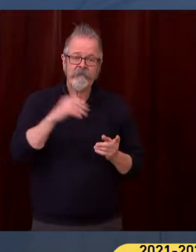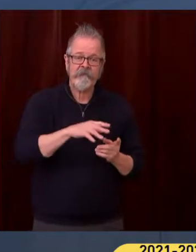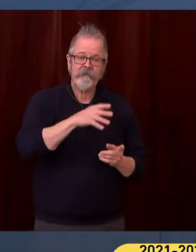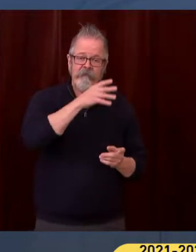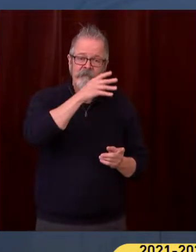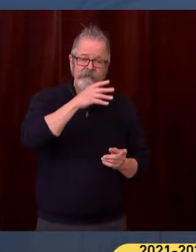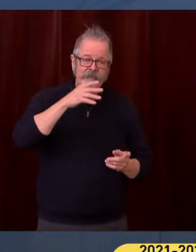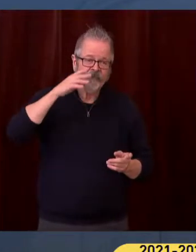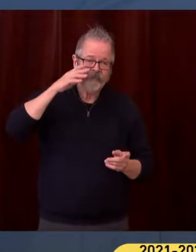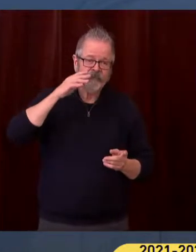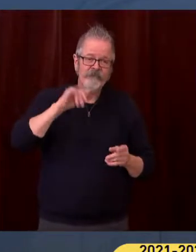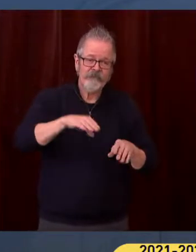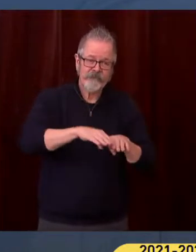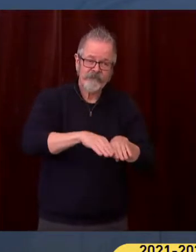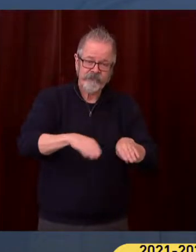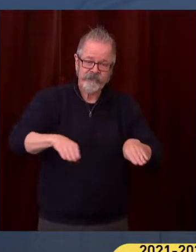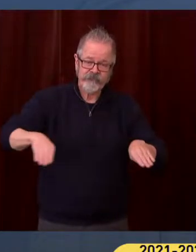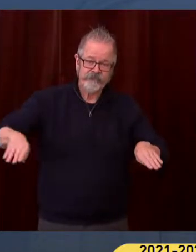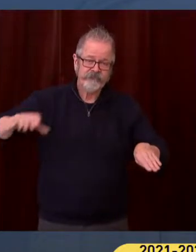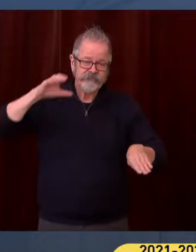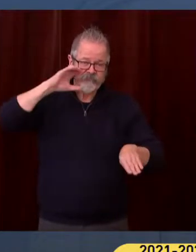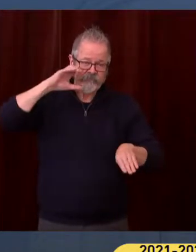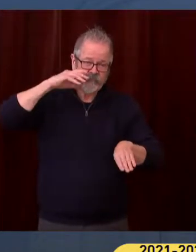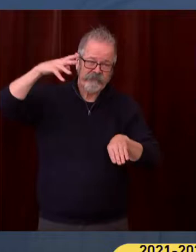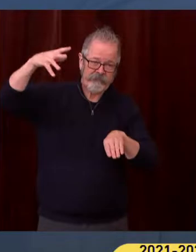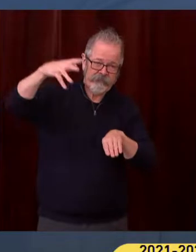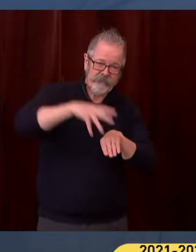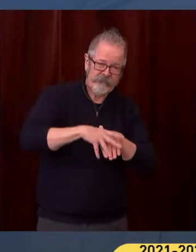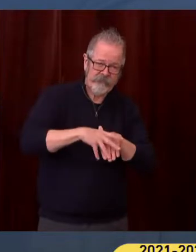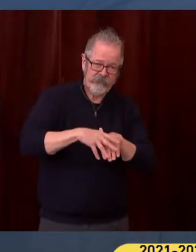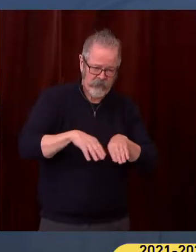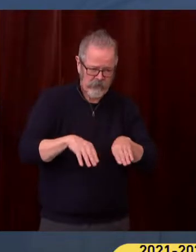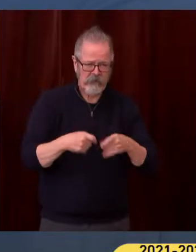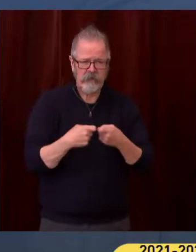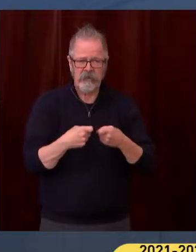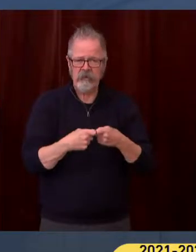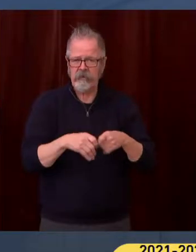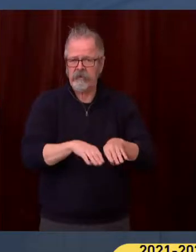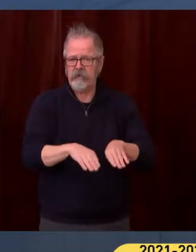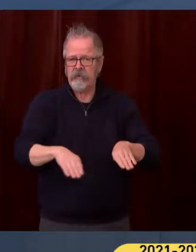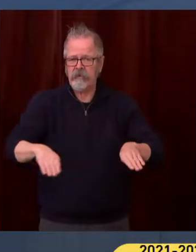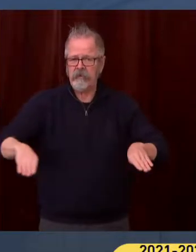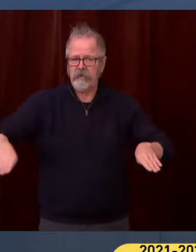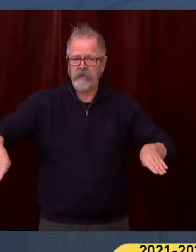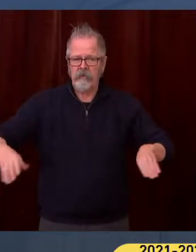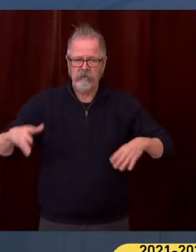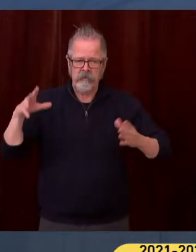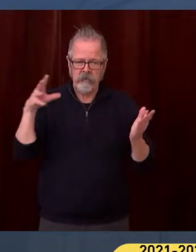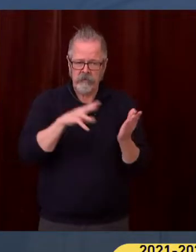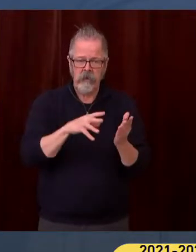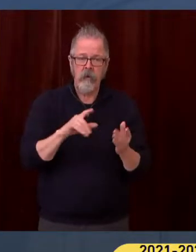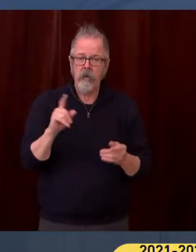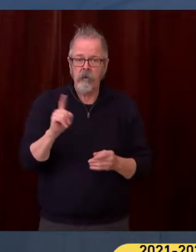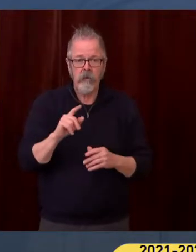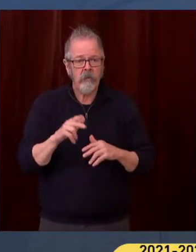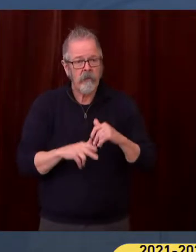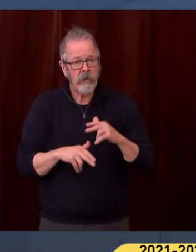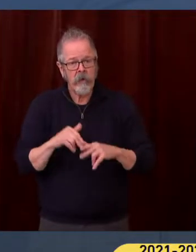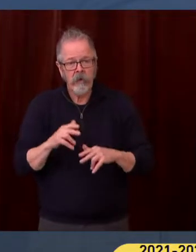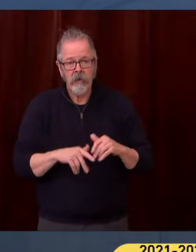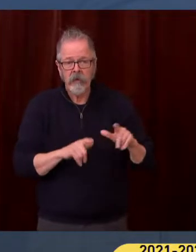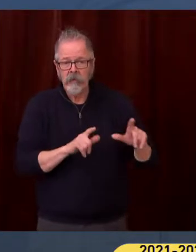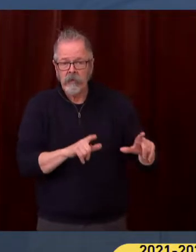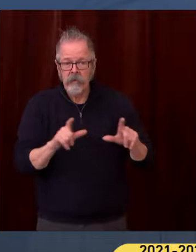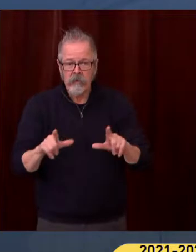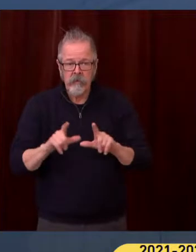largest manufacturers of solar panels in the Western Hemisphere. In Vancouver, where I remember I was flying down to Vancouver and I